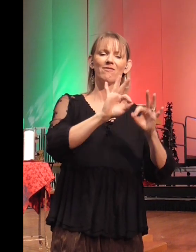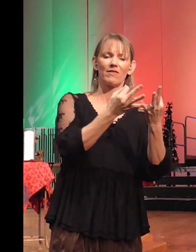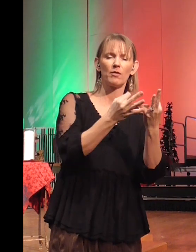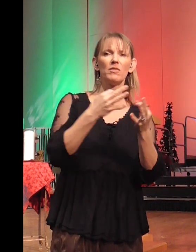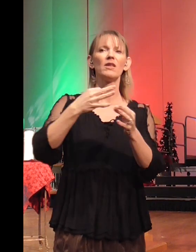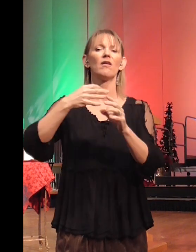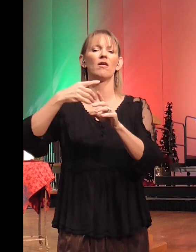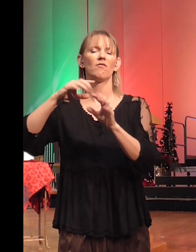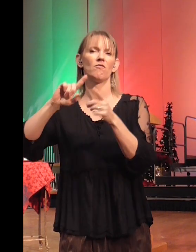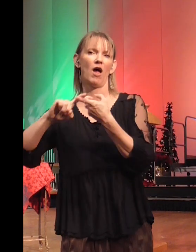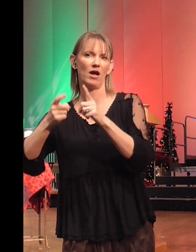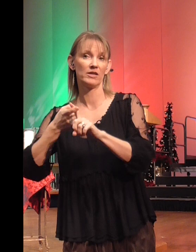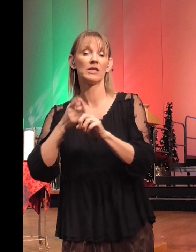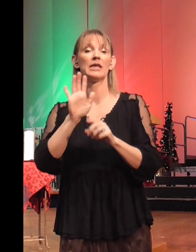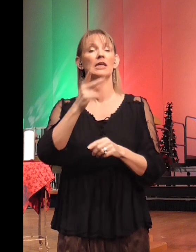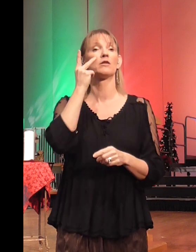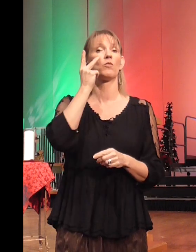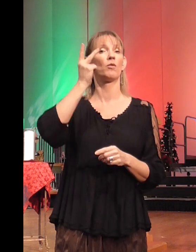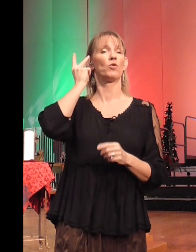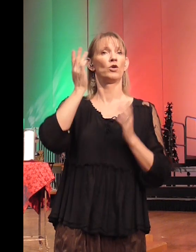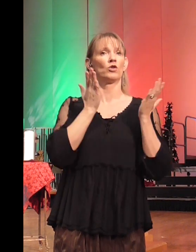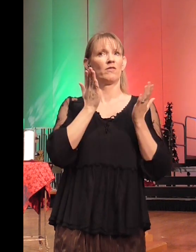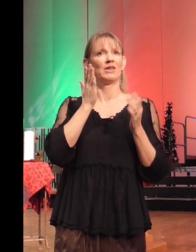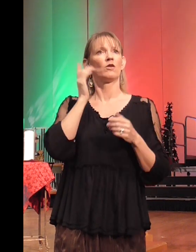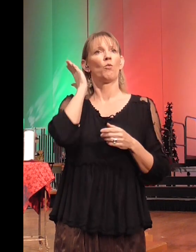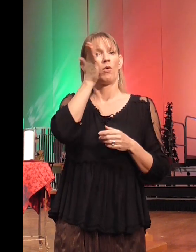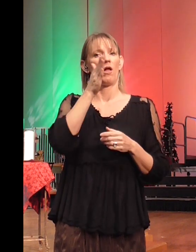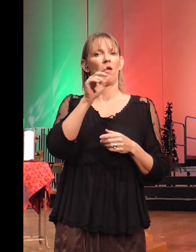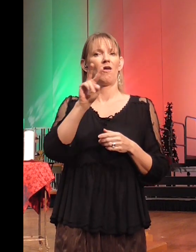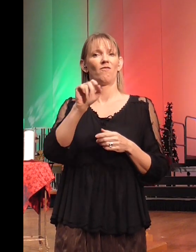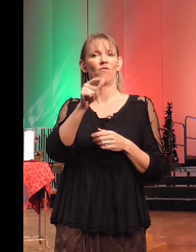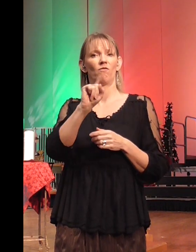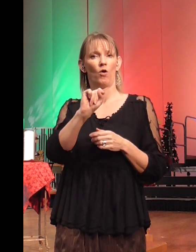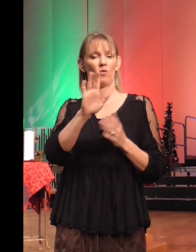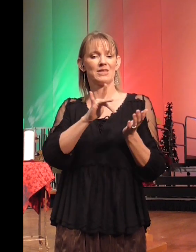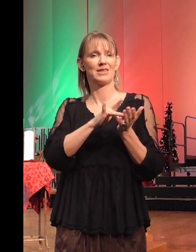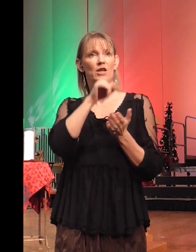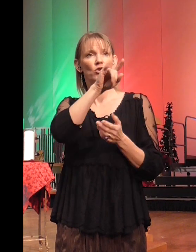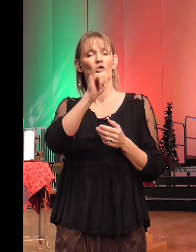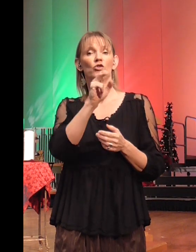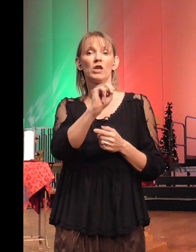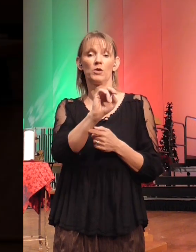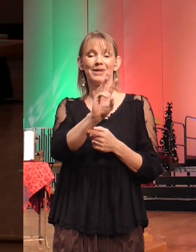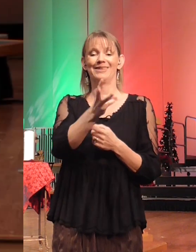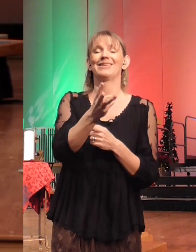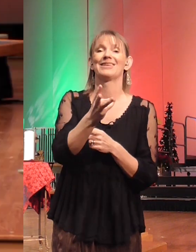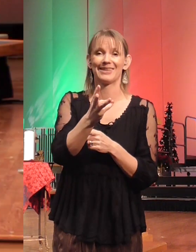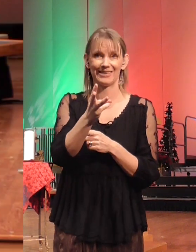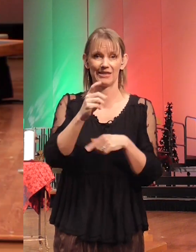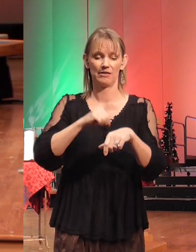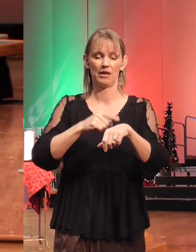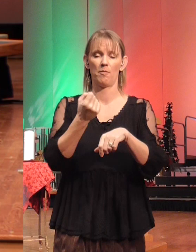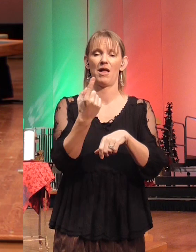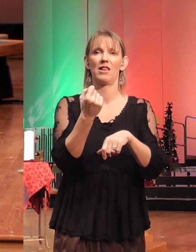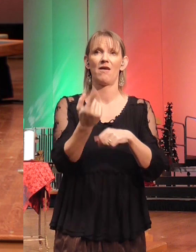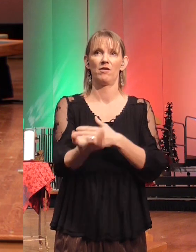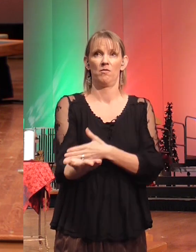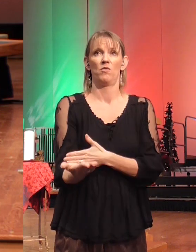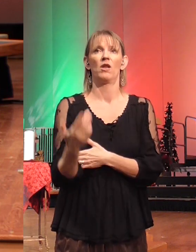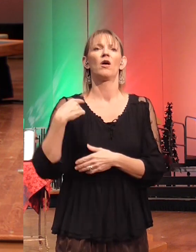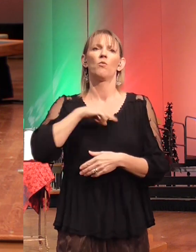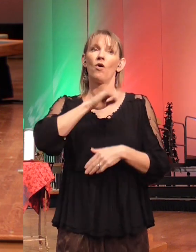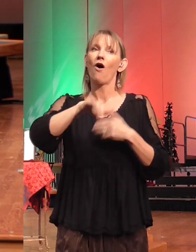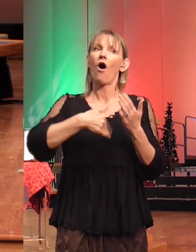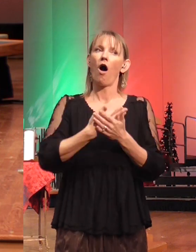his friends. We are having his memorial in the Vote Center on January 6th at 11 a.m., and we are all invited to be